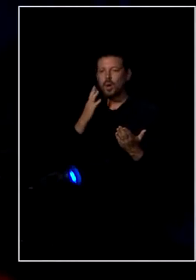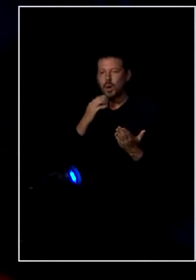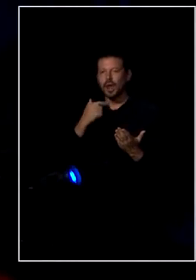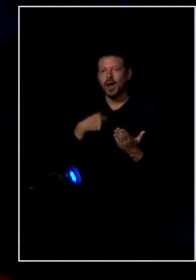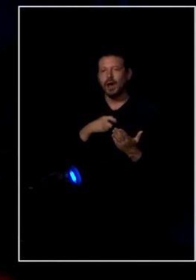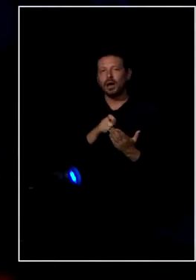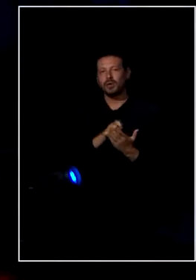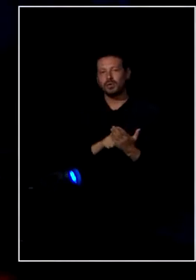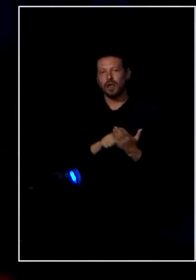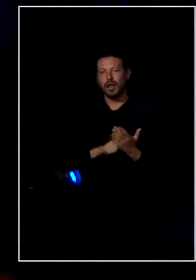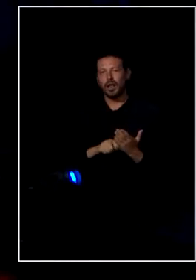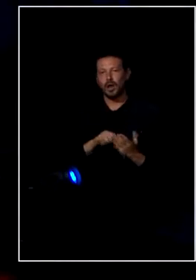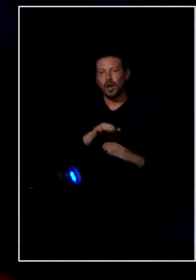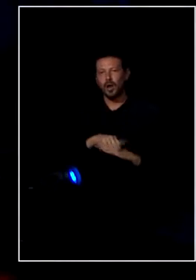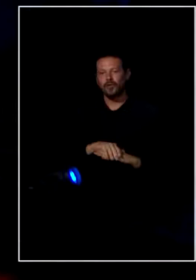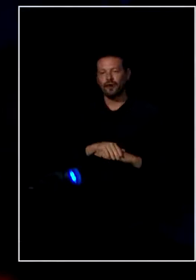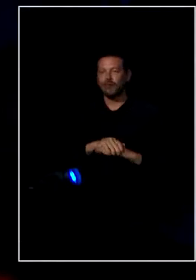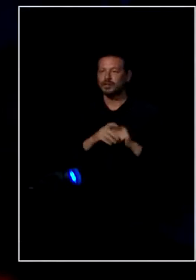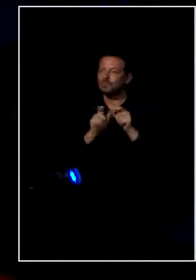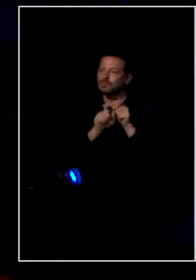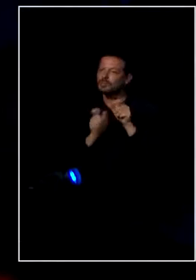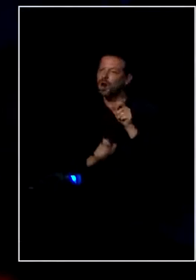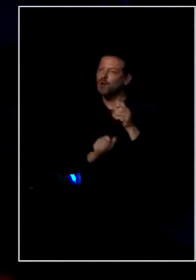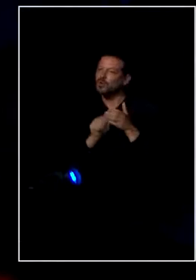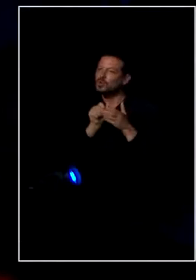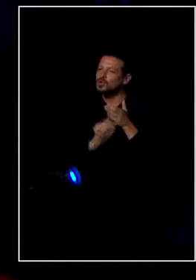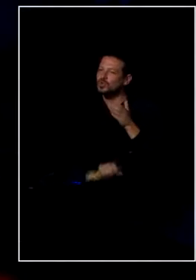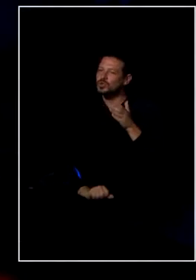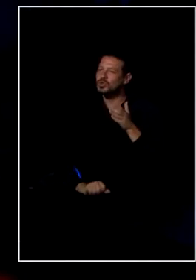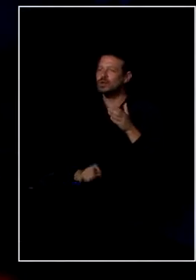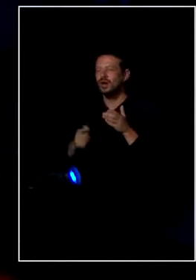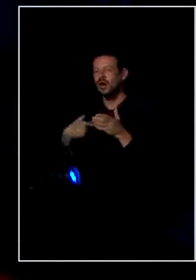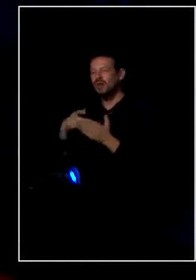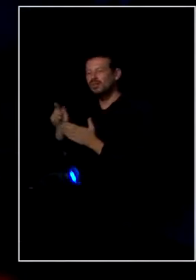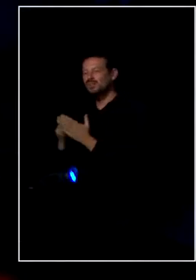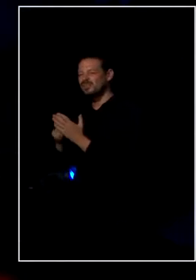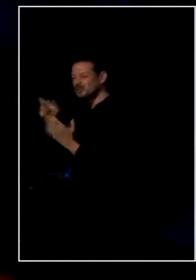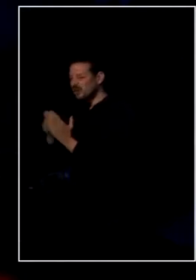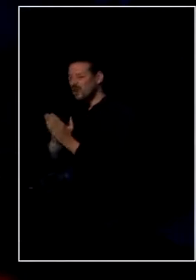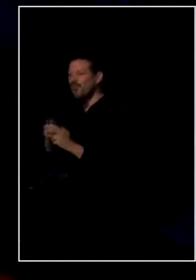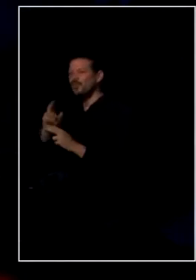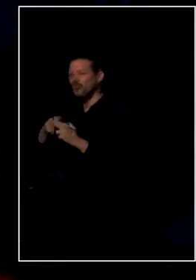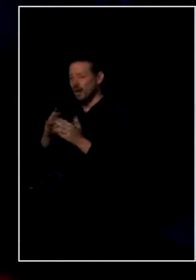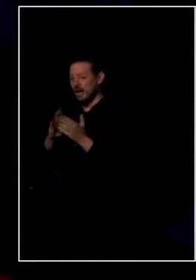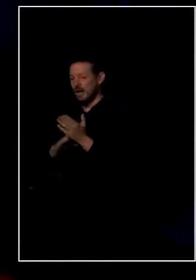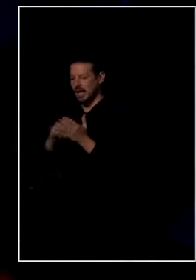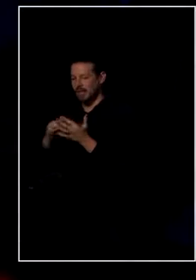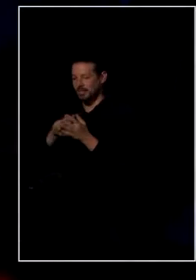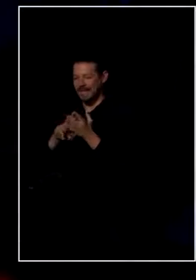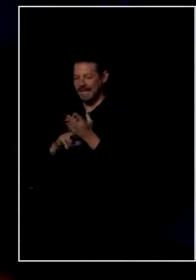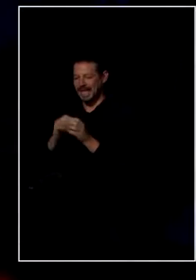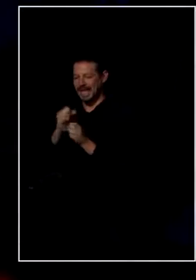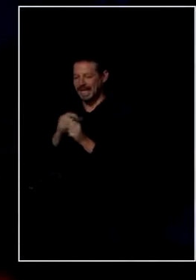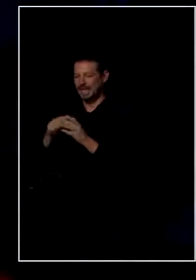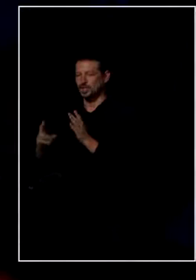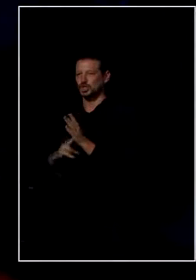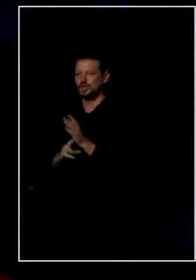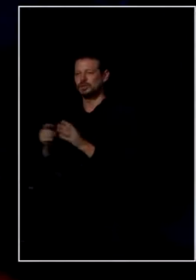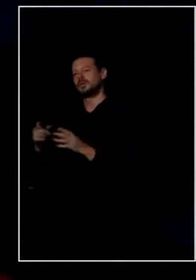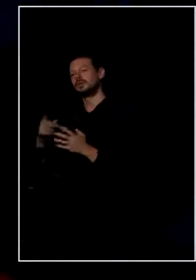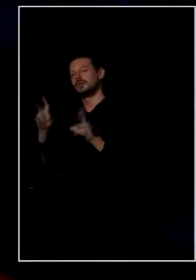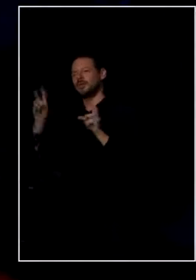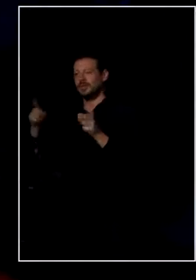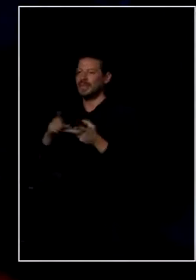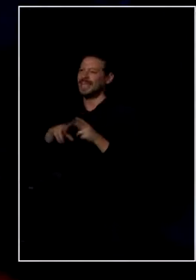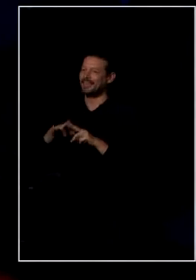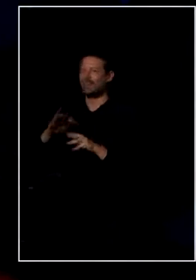about my spinal surgery, I did this piece for Mianjin called If Your Body Is Wrong, Say Hi. And in that, I wrote